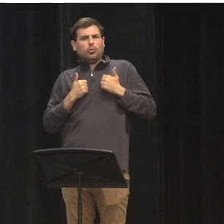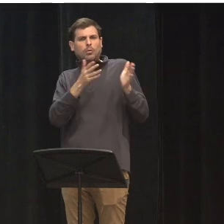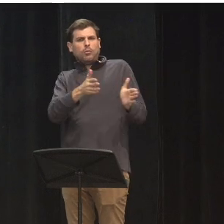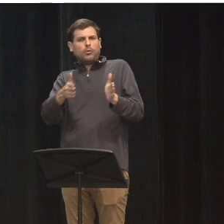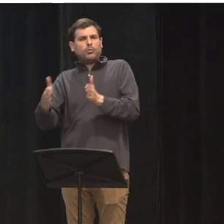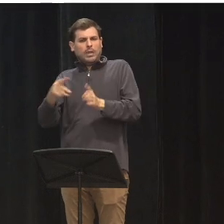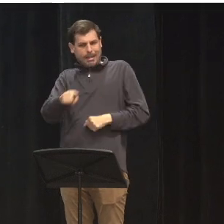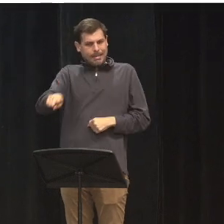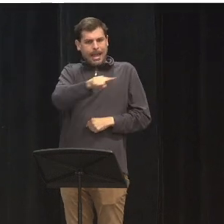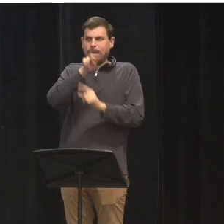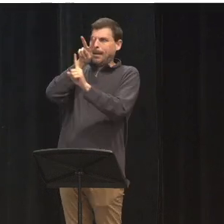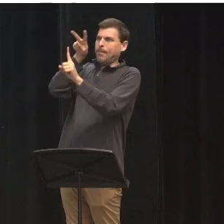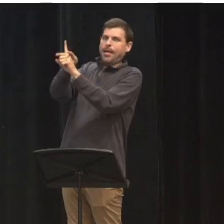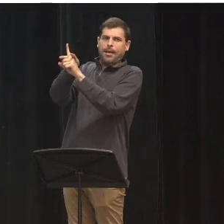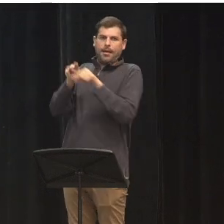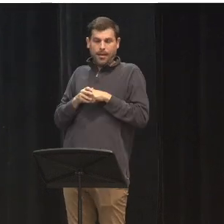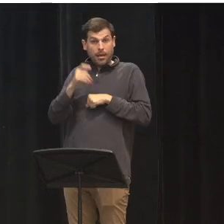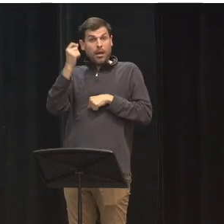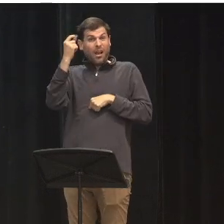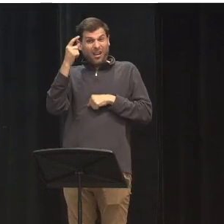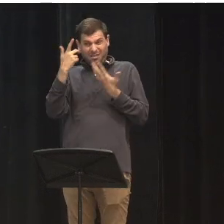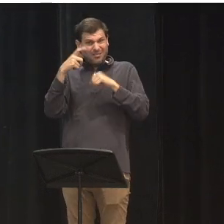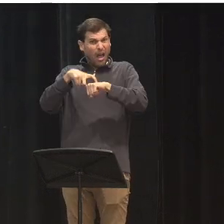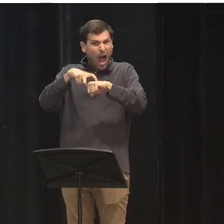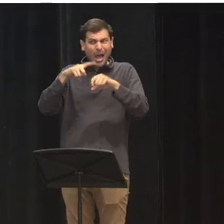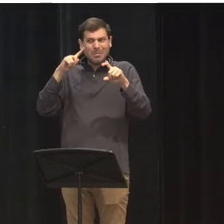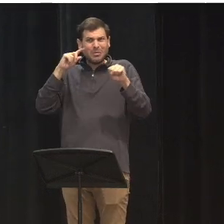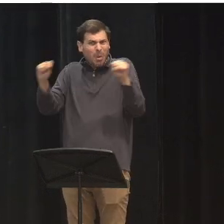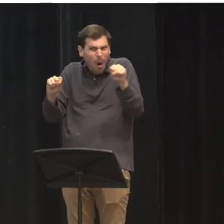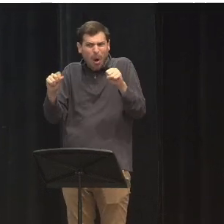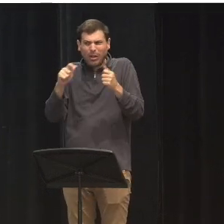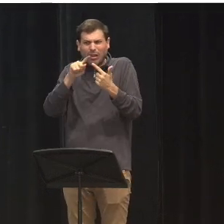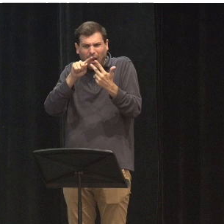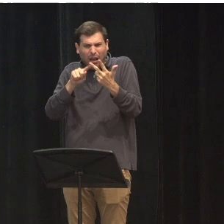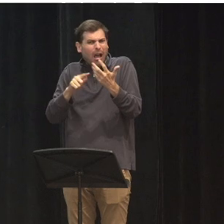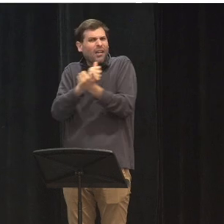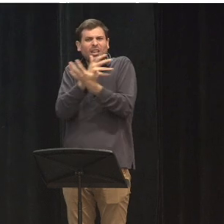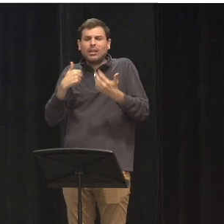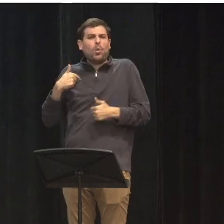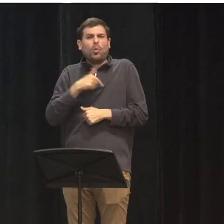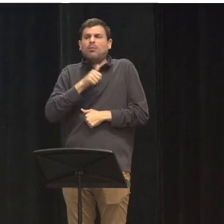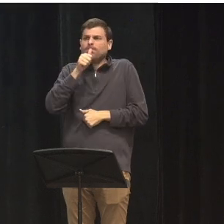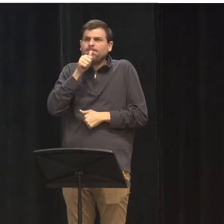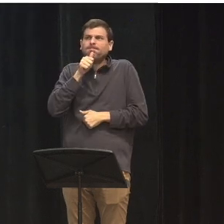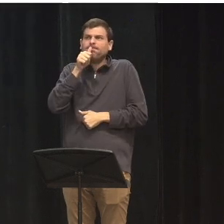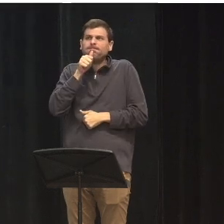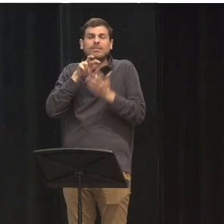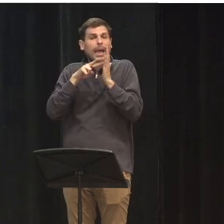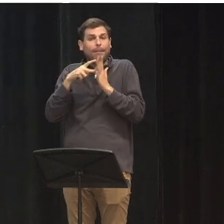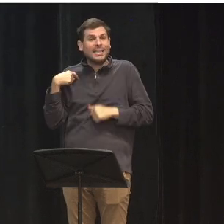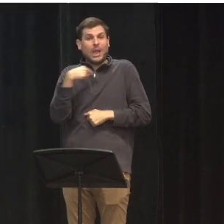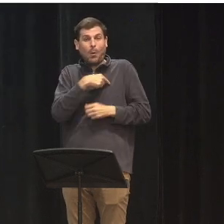significant time that this is going to take. And what's happening is it's pretty much taking away